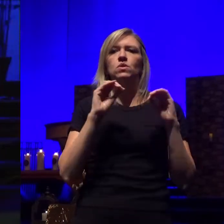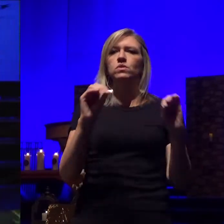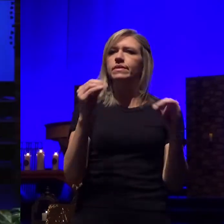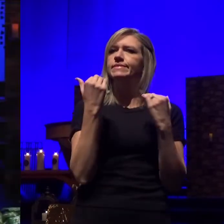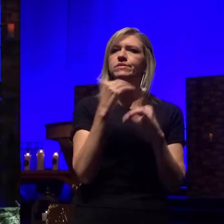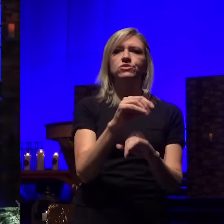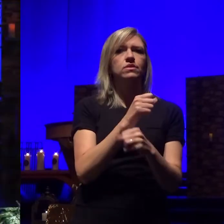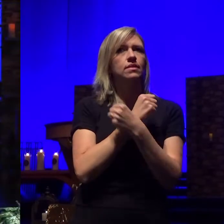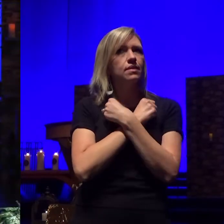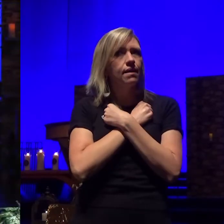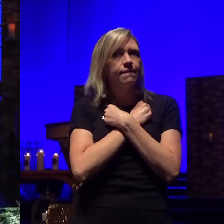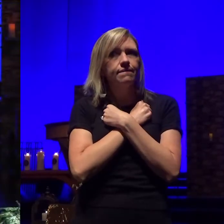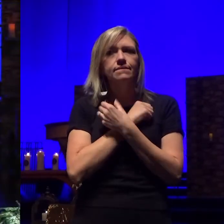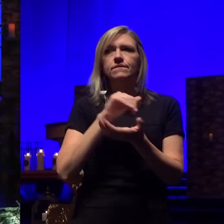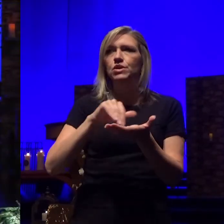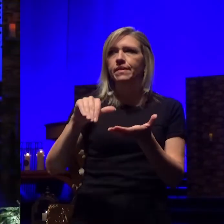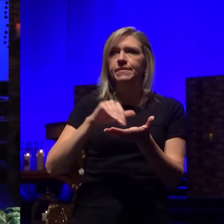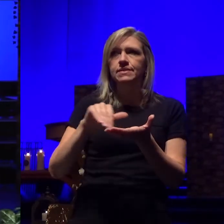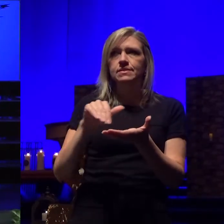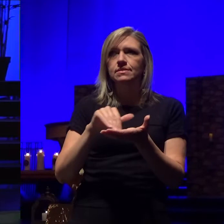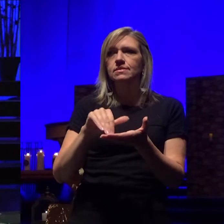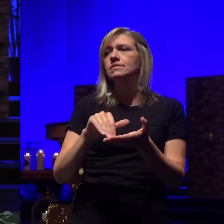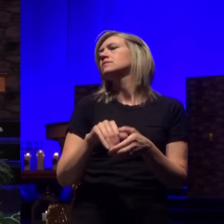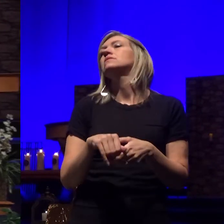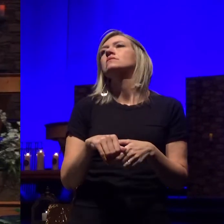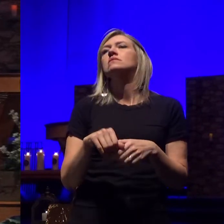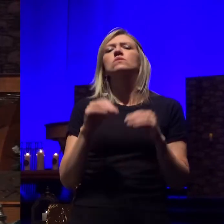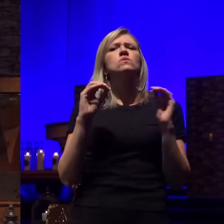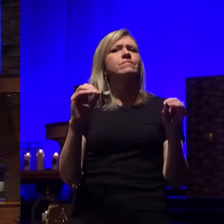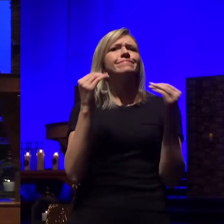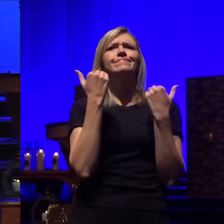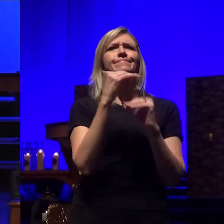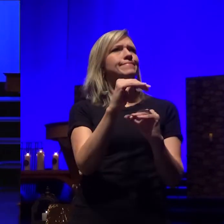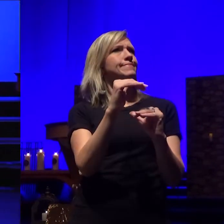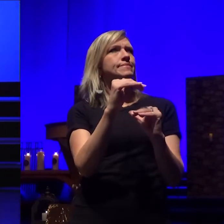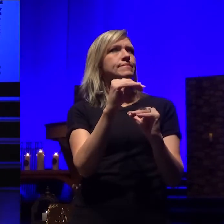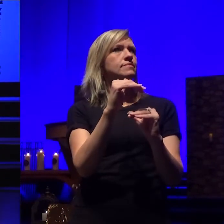unconditional love and forgiveness, an unconditional